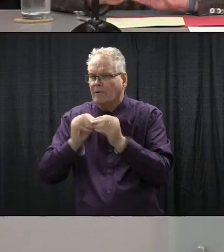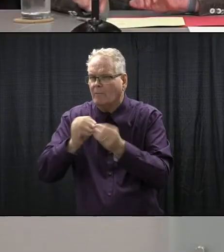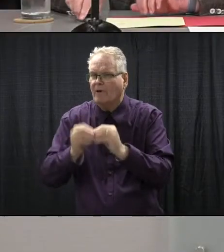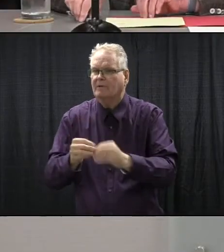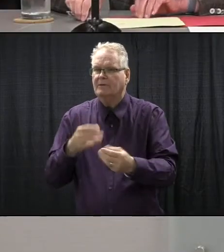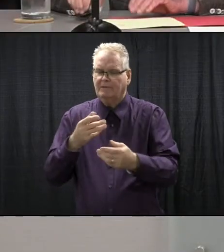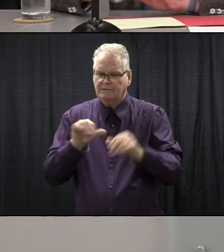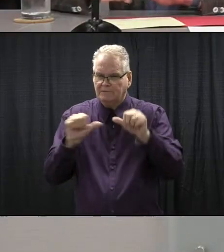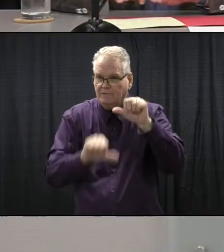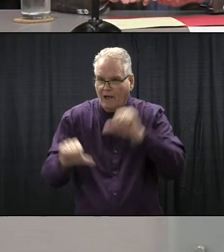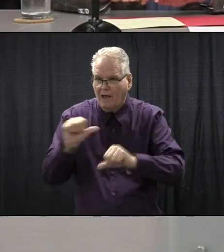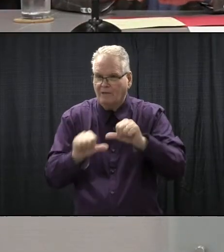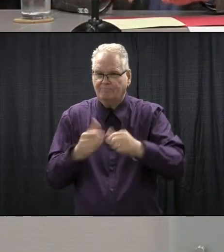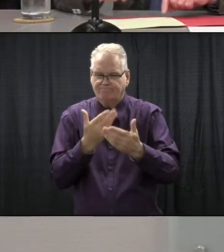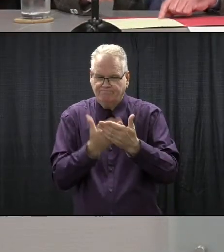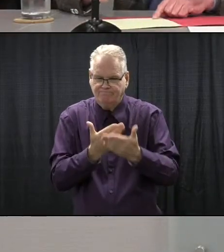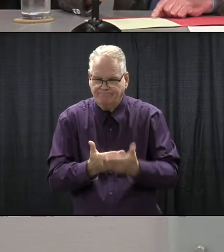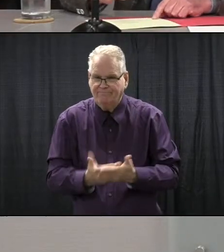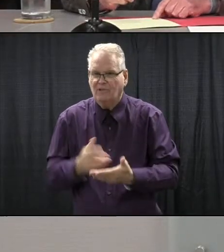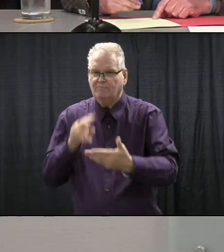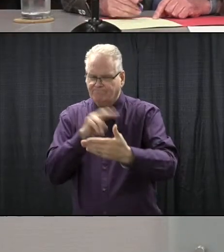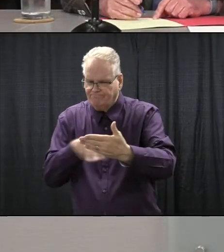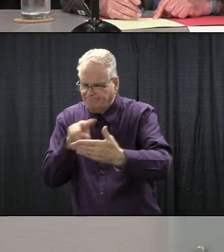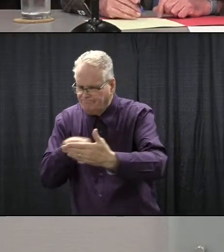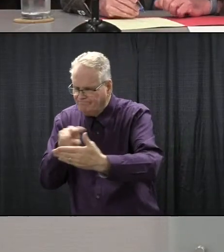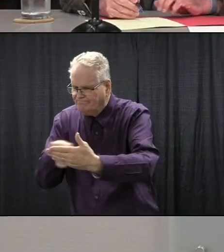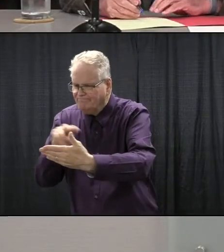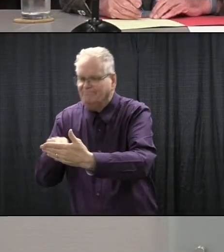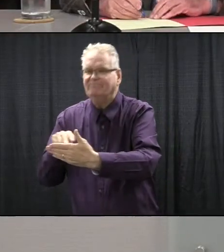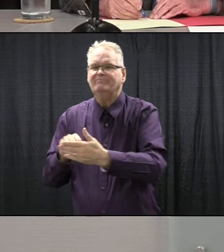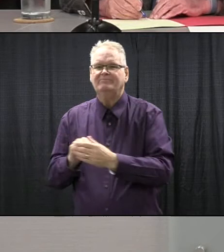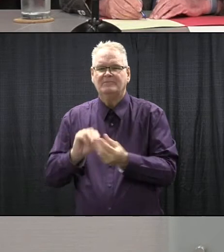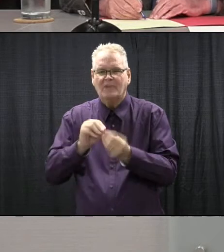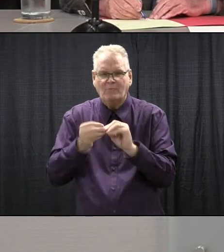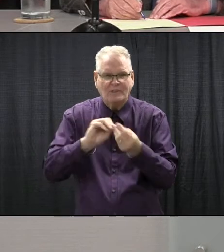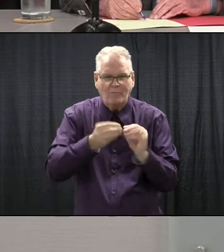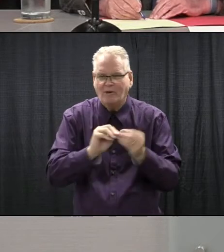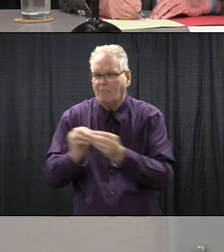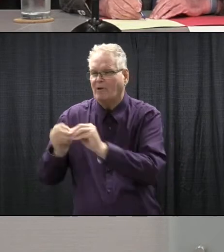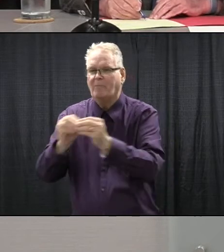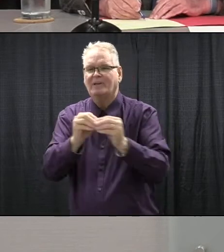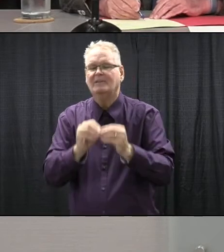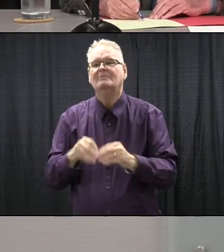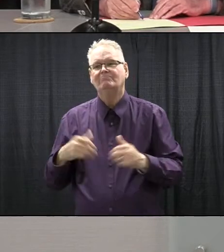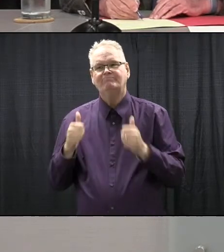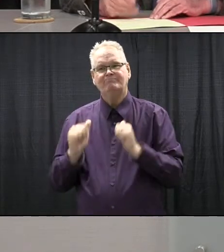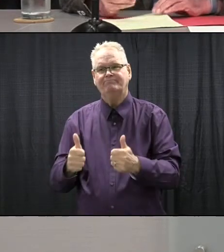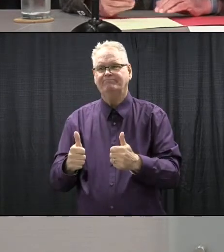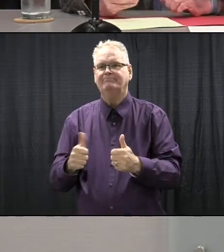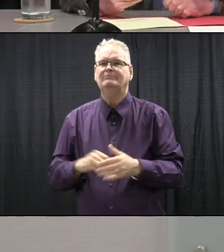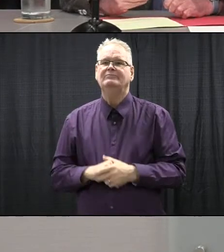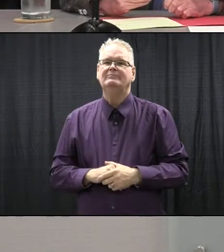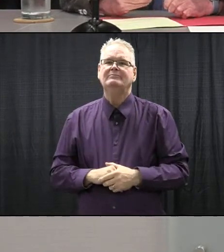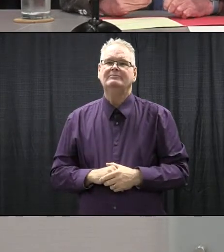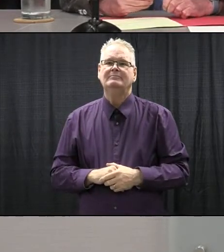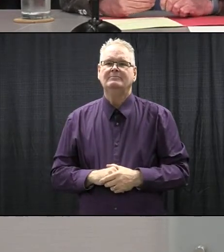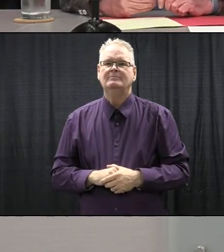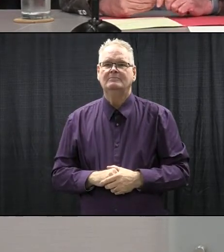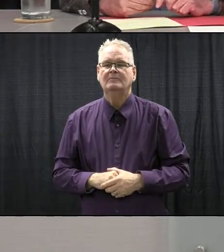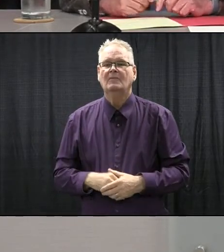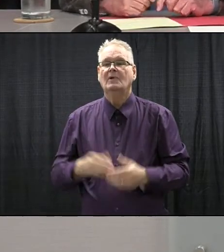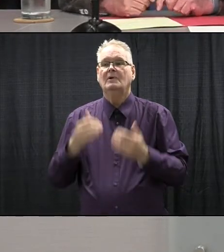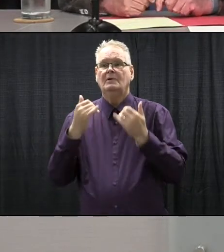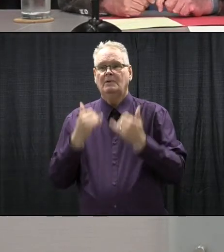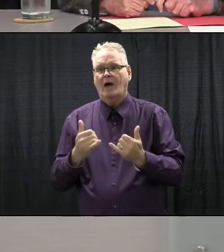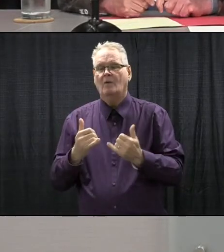Premier. For the benefit of our speakers, we have 2 media in person and 2 joining by phone. The first round of the question and answer session will give each reporter